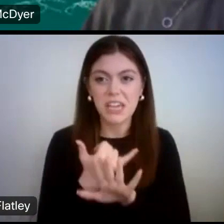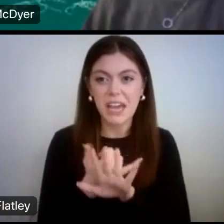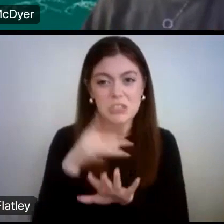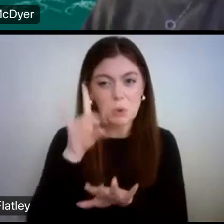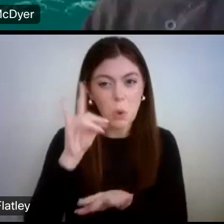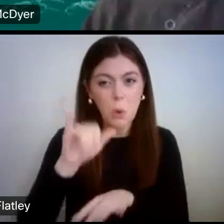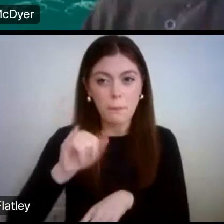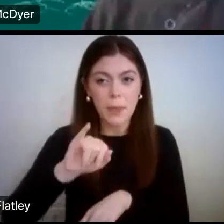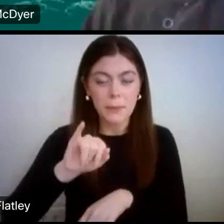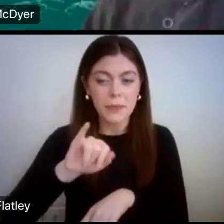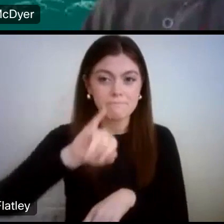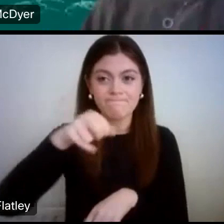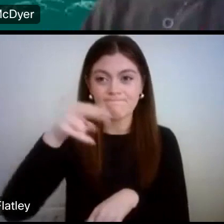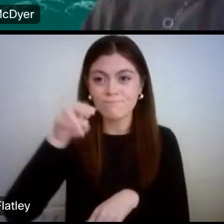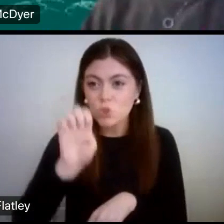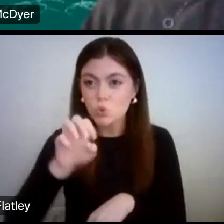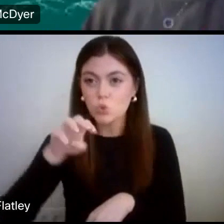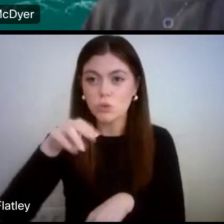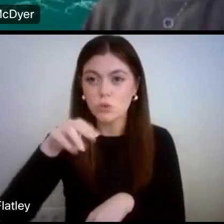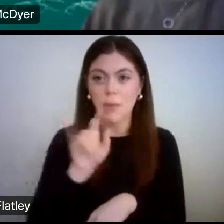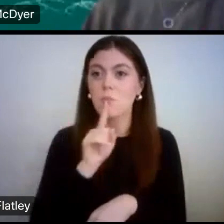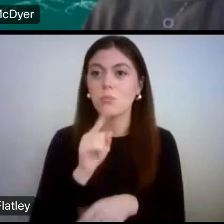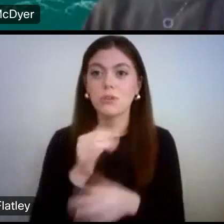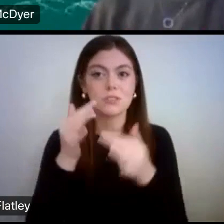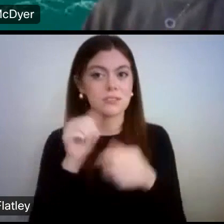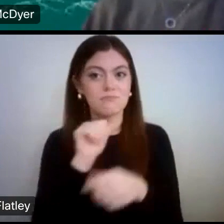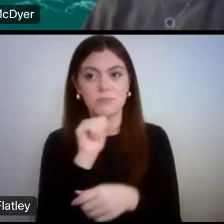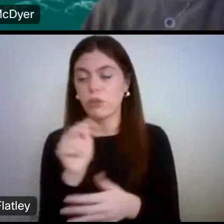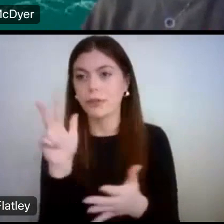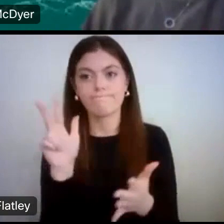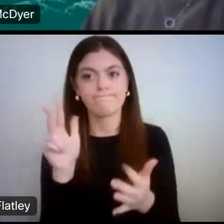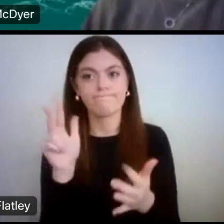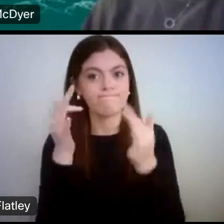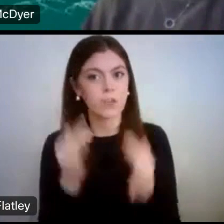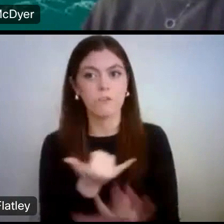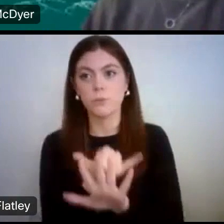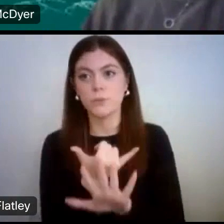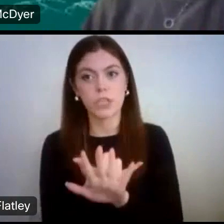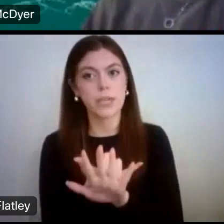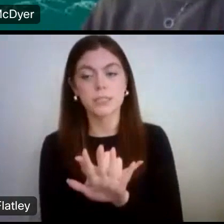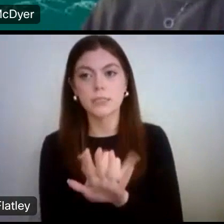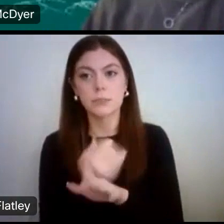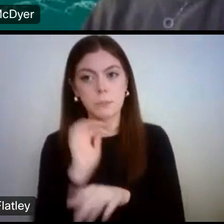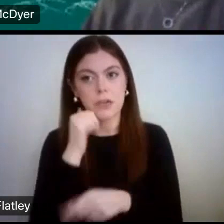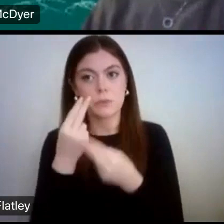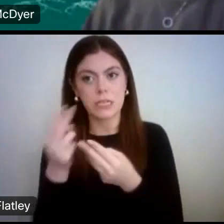anticipated date, but we don't have confirmation, and the reason for that is because of those deliverables that need to be in place.